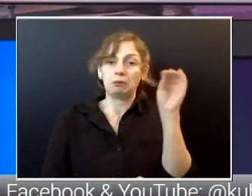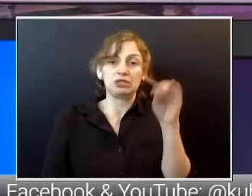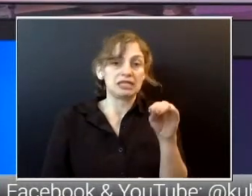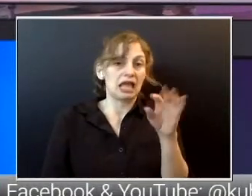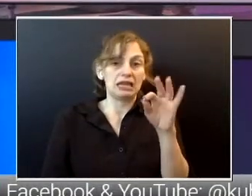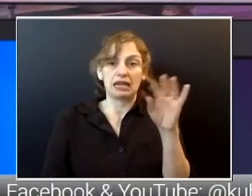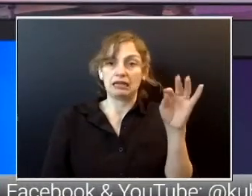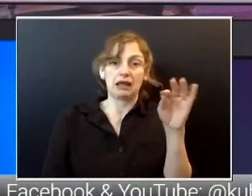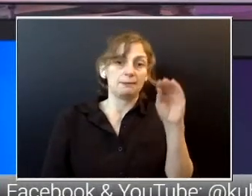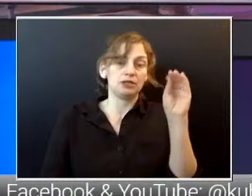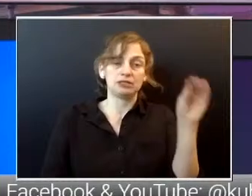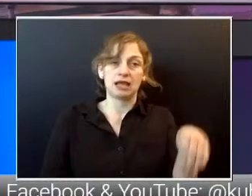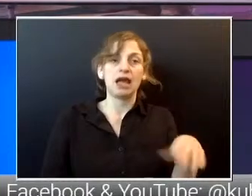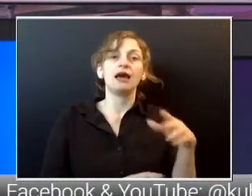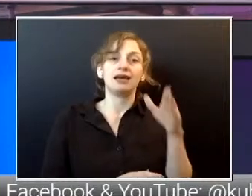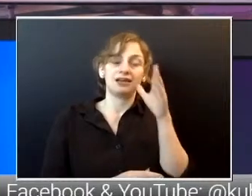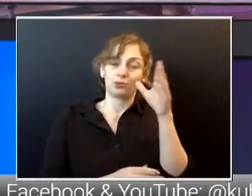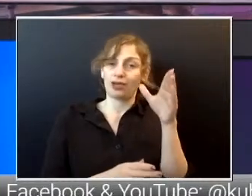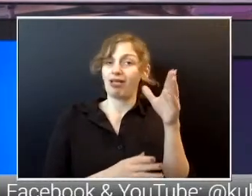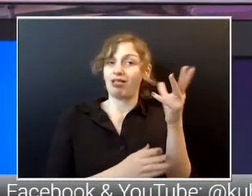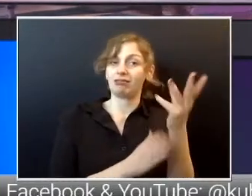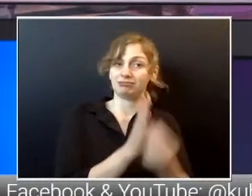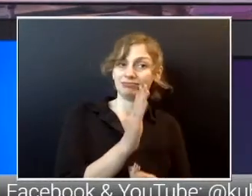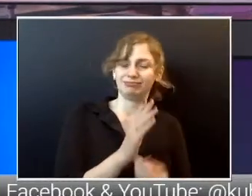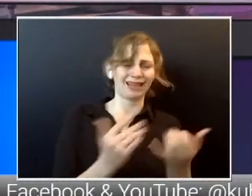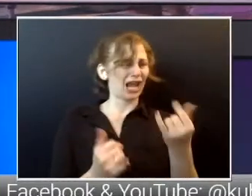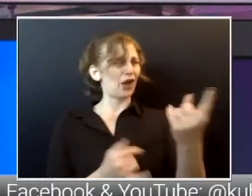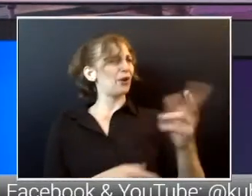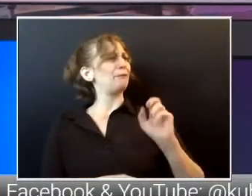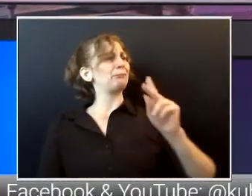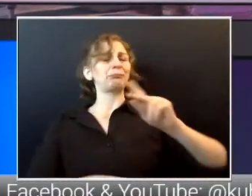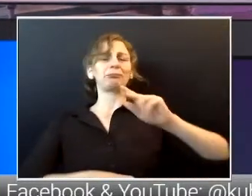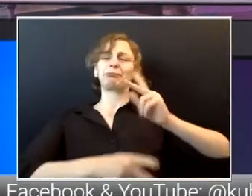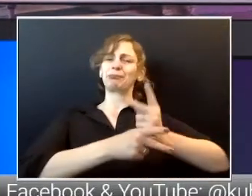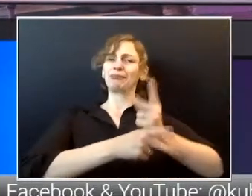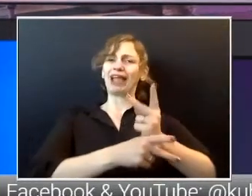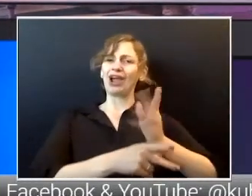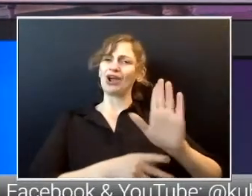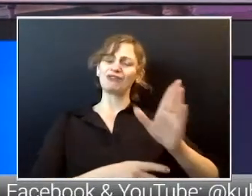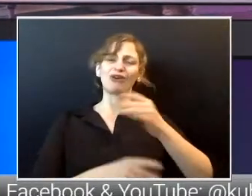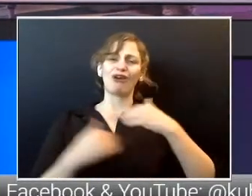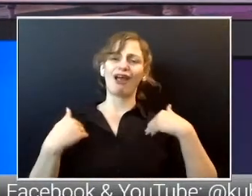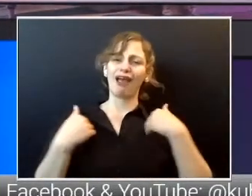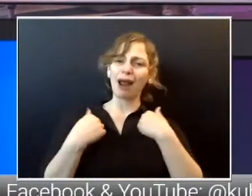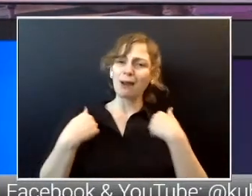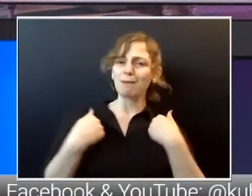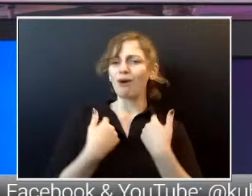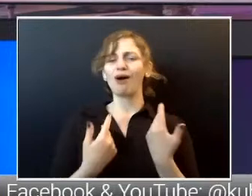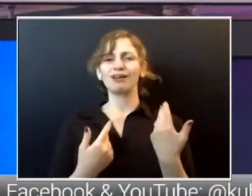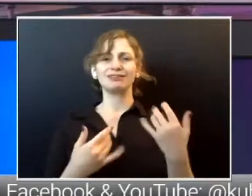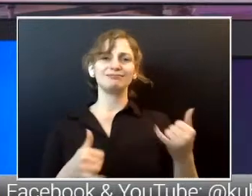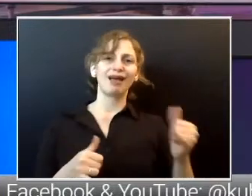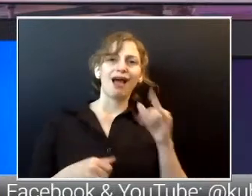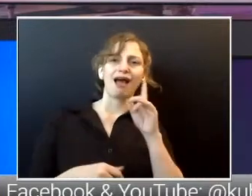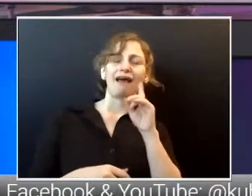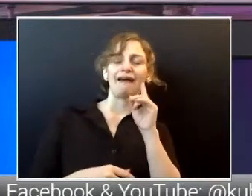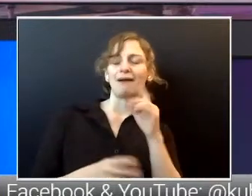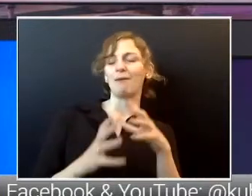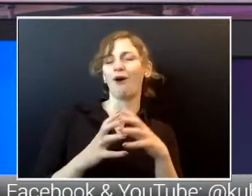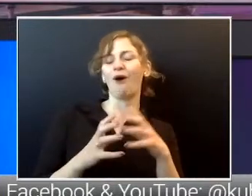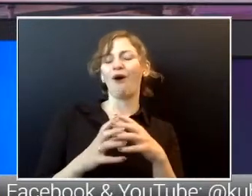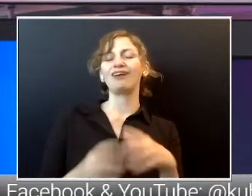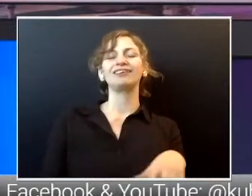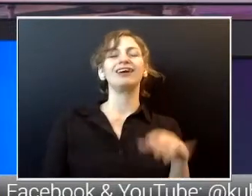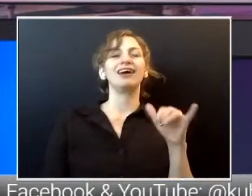repairing a boat and playing pickleball. Yen Liang has a question. Yen Liang wants to know, can aortic dissection be treated with